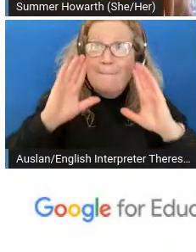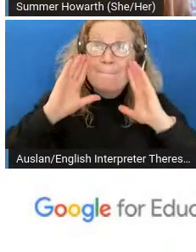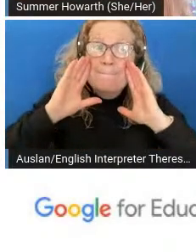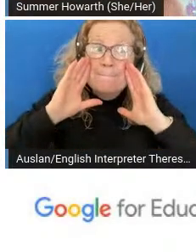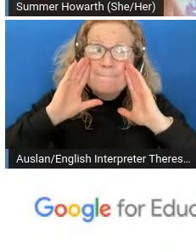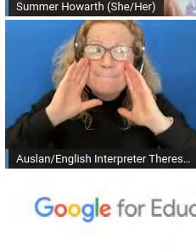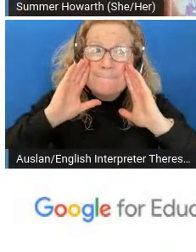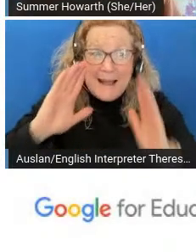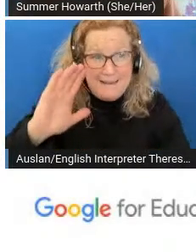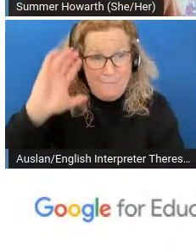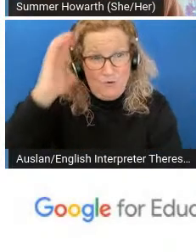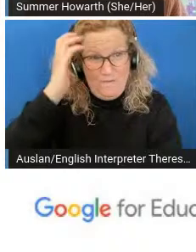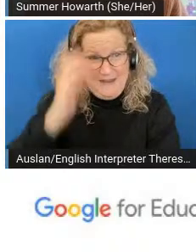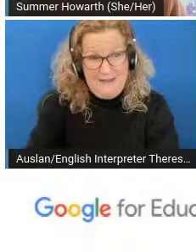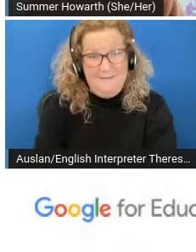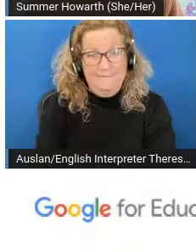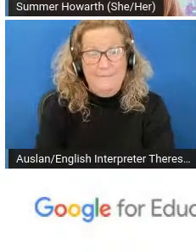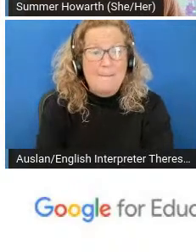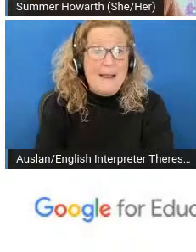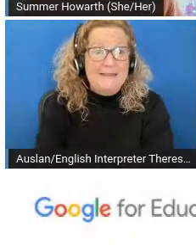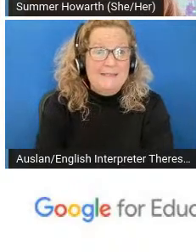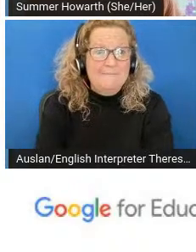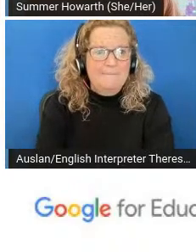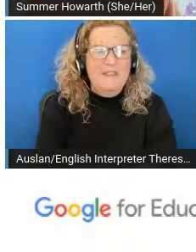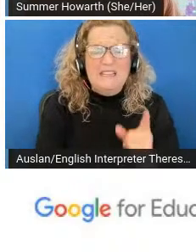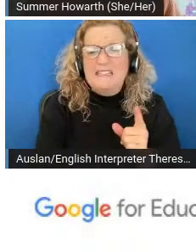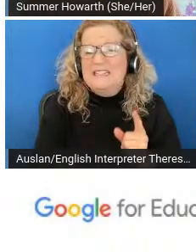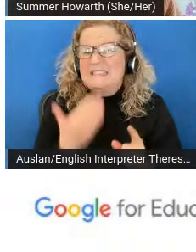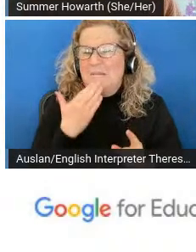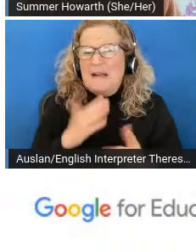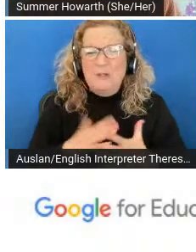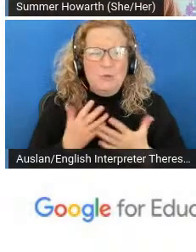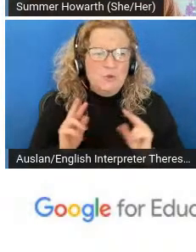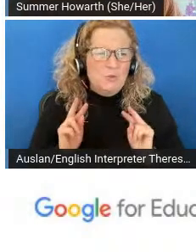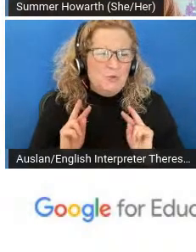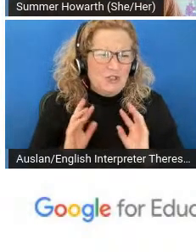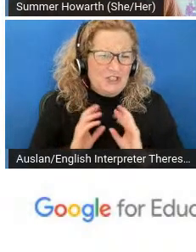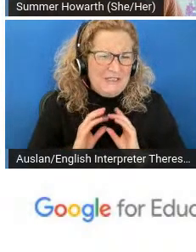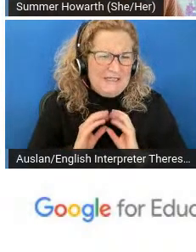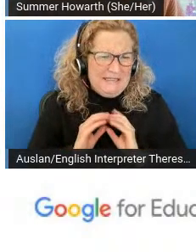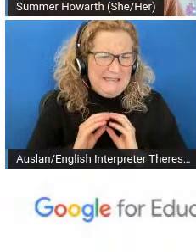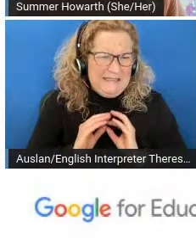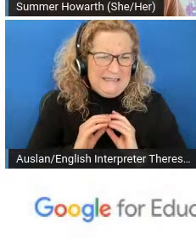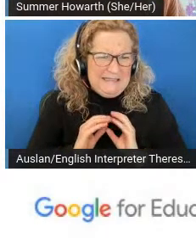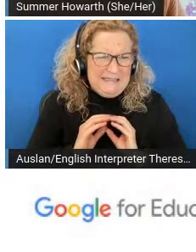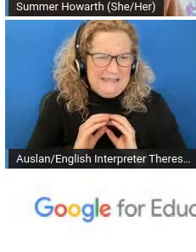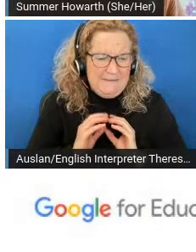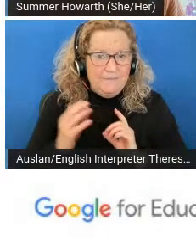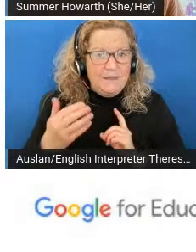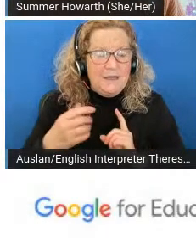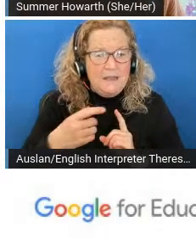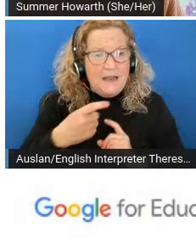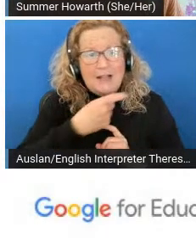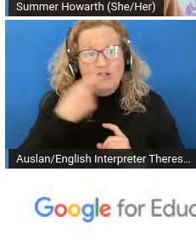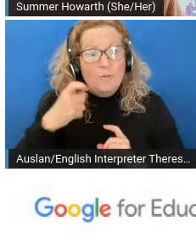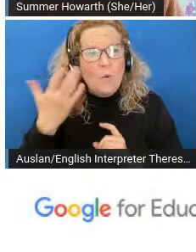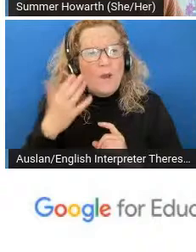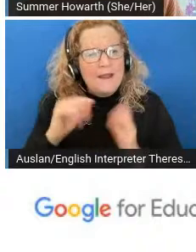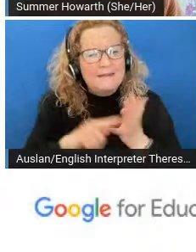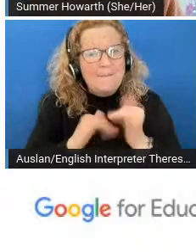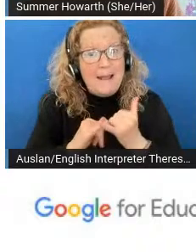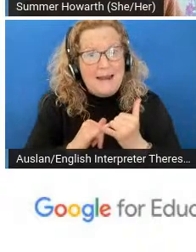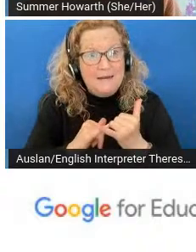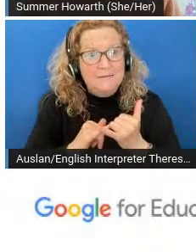know that I want to watch this. Go on though. Okay, well, he was adopted by a Tasmanian couple, so he moved